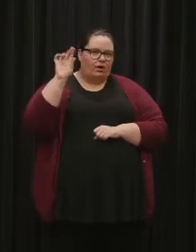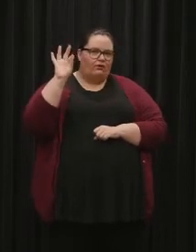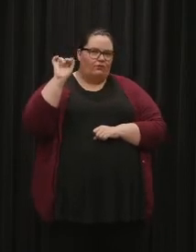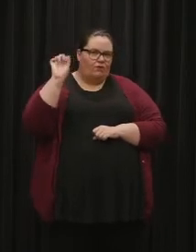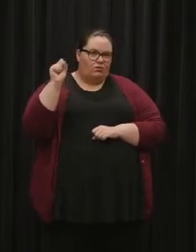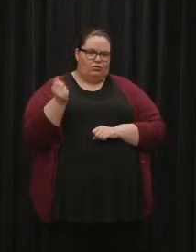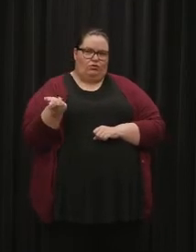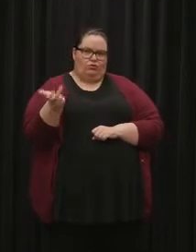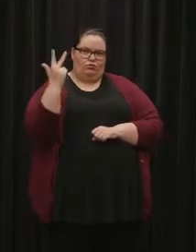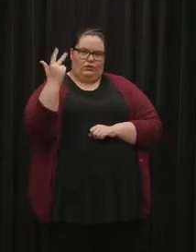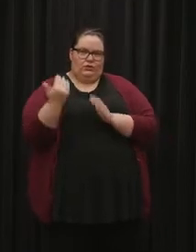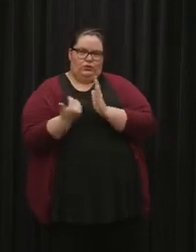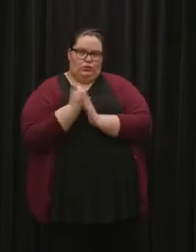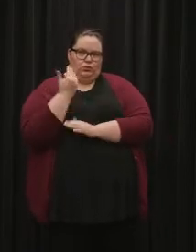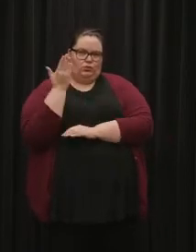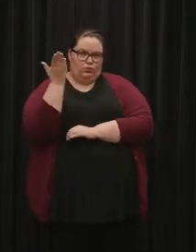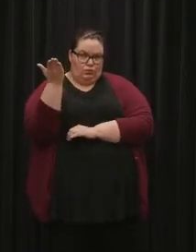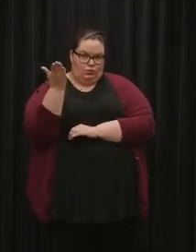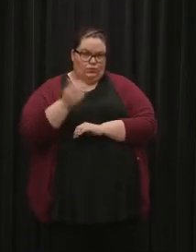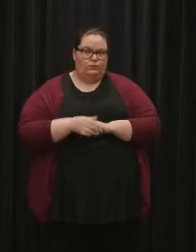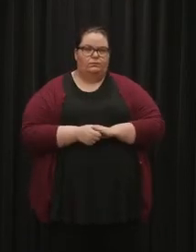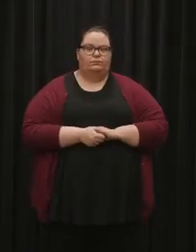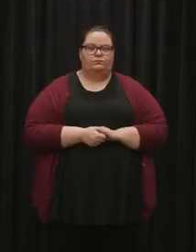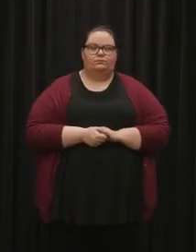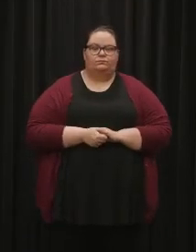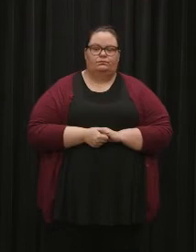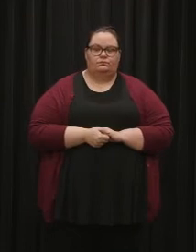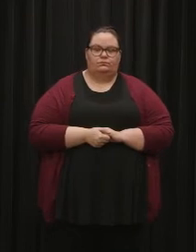are 3 new cases.